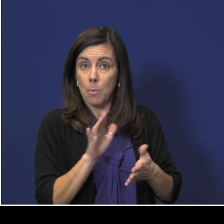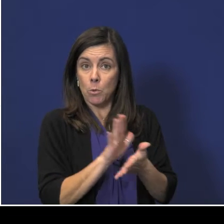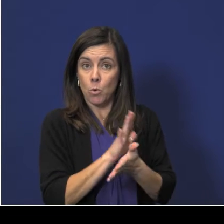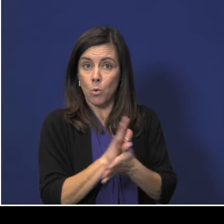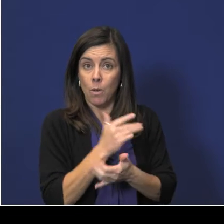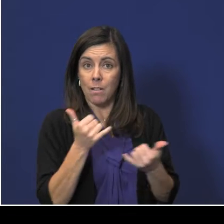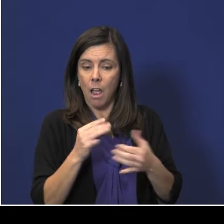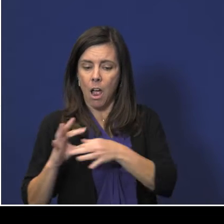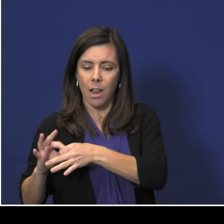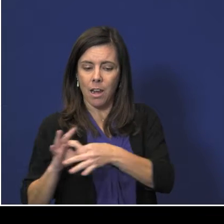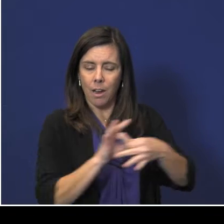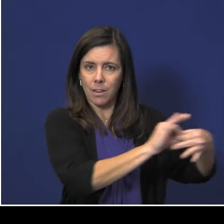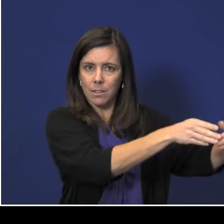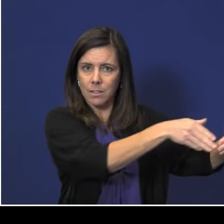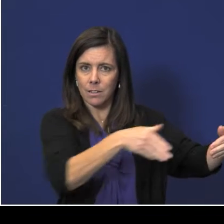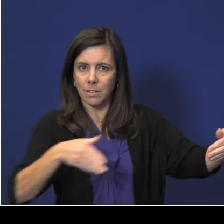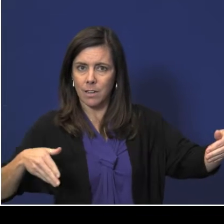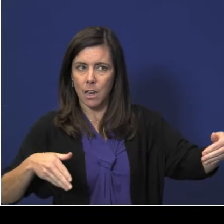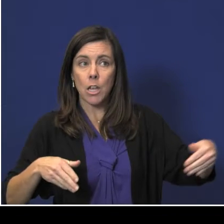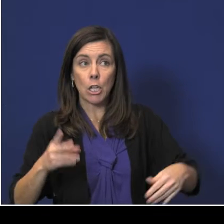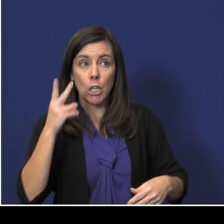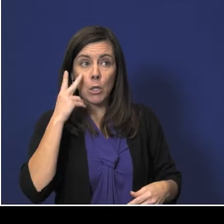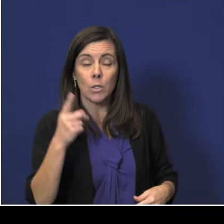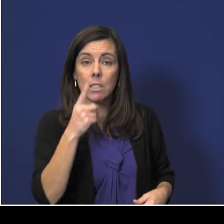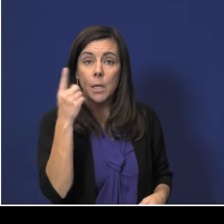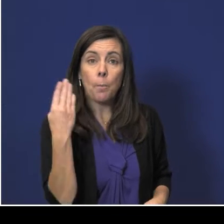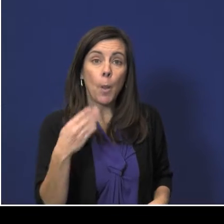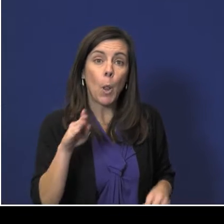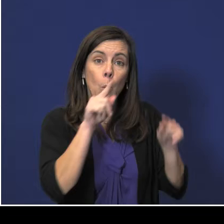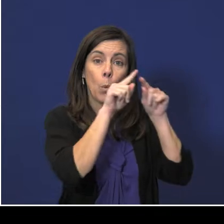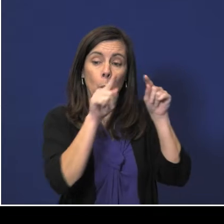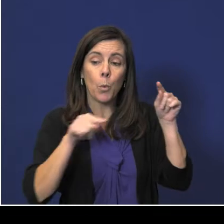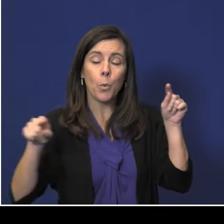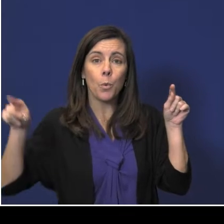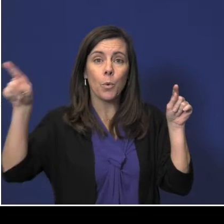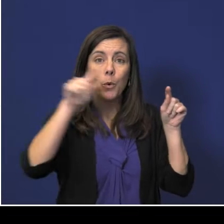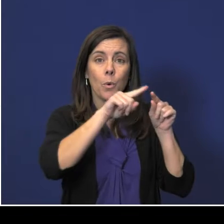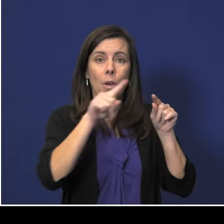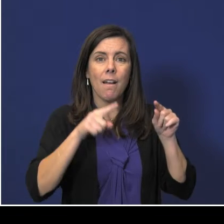way through. And then you see this area in blue, again, just to emphasize this is a